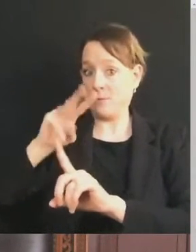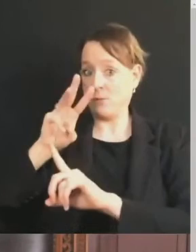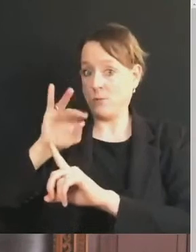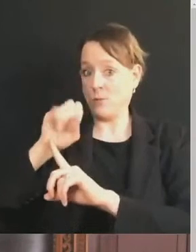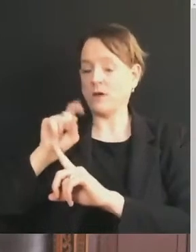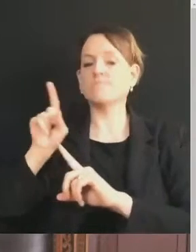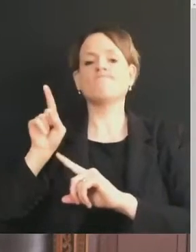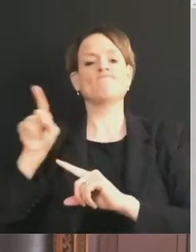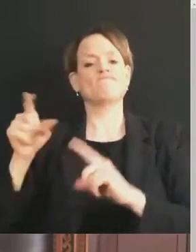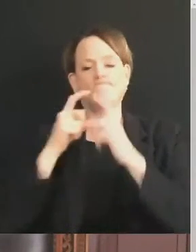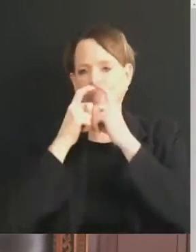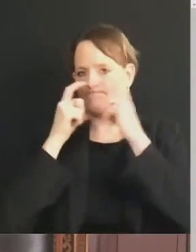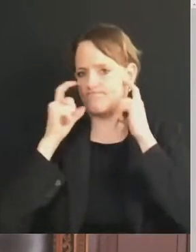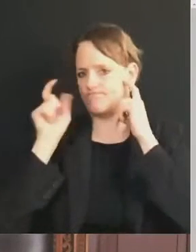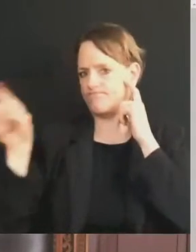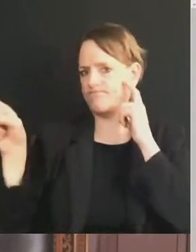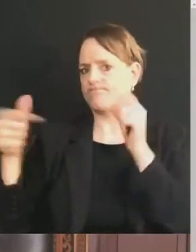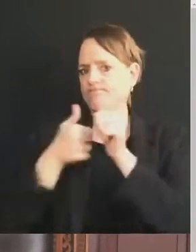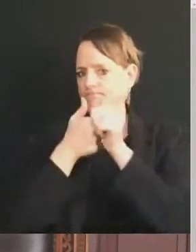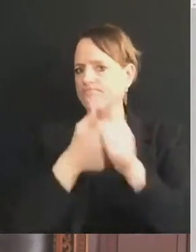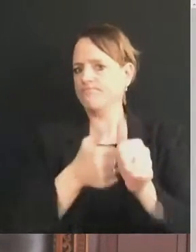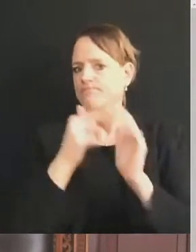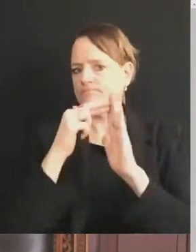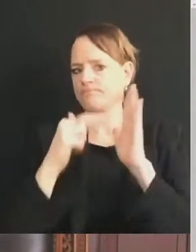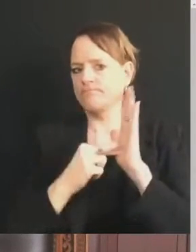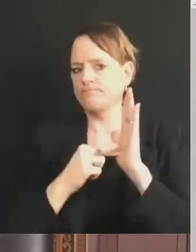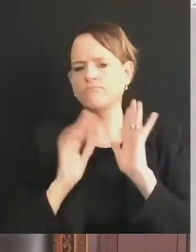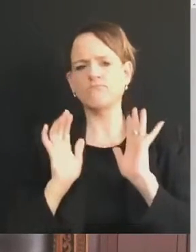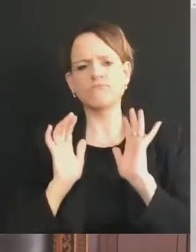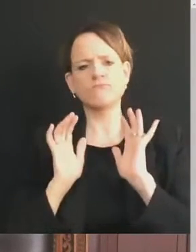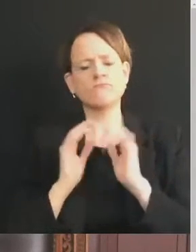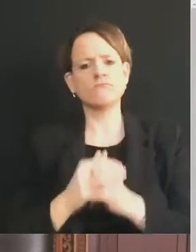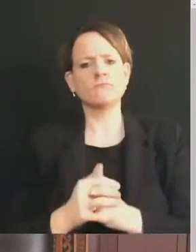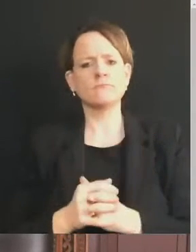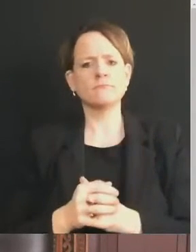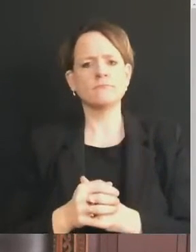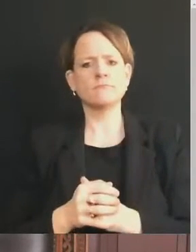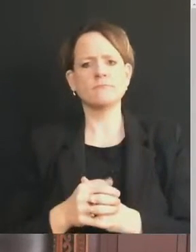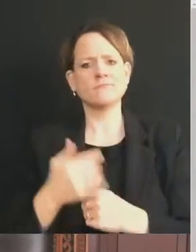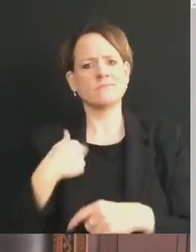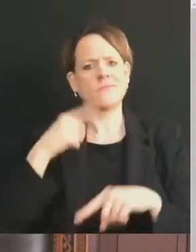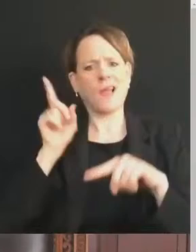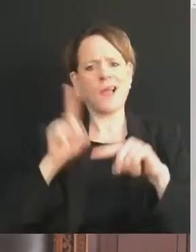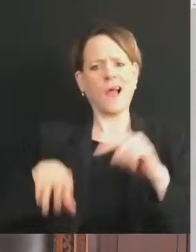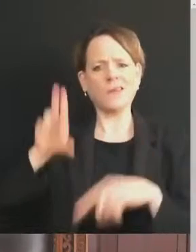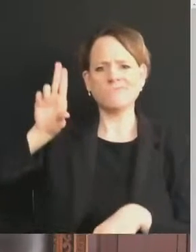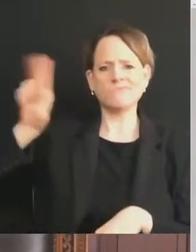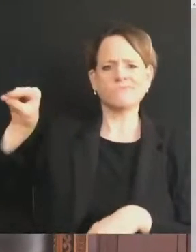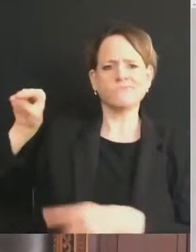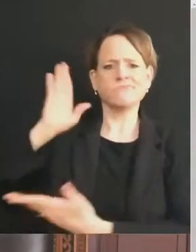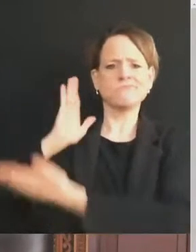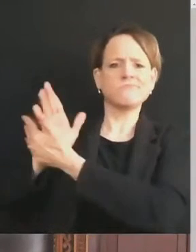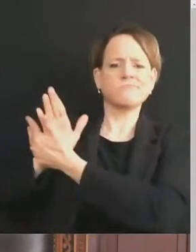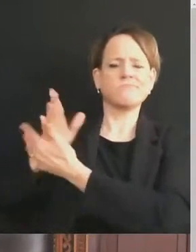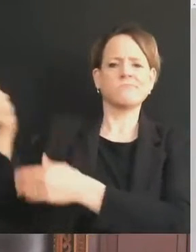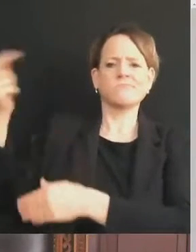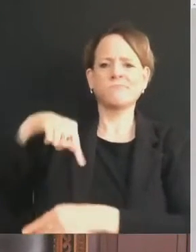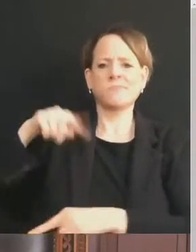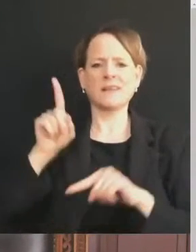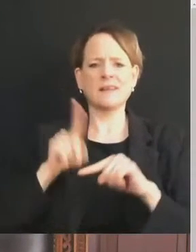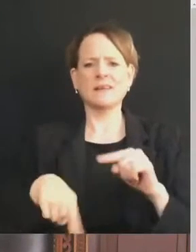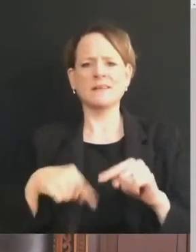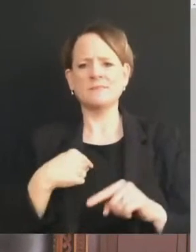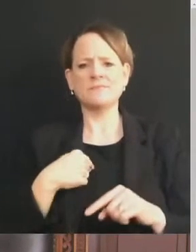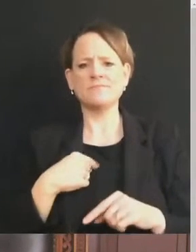wanted to, and political voice is something that's guaranteed under the First Amendment. So